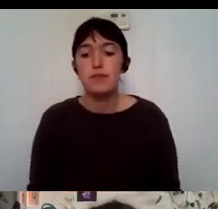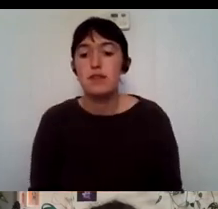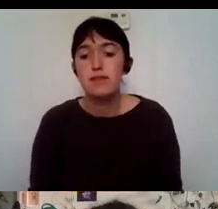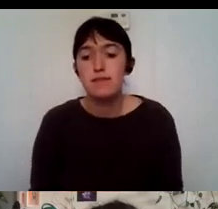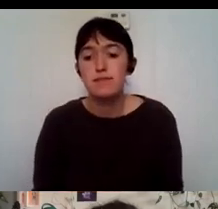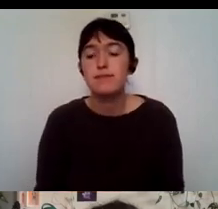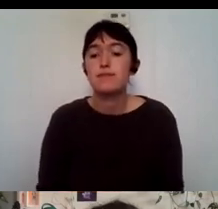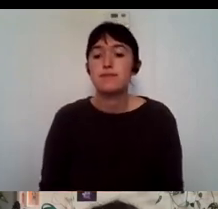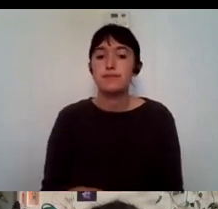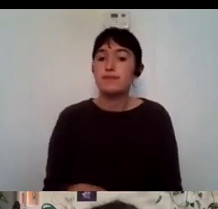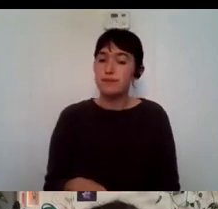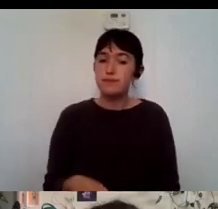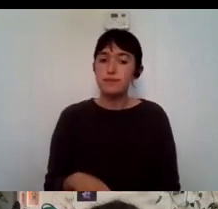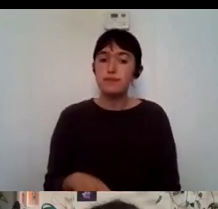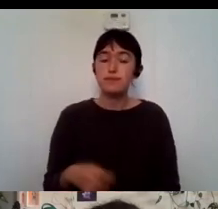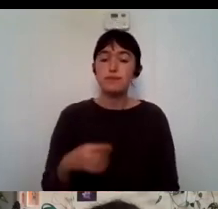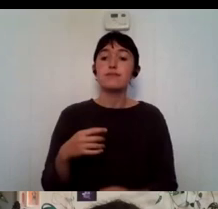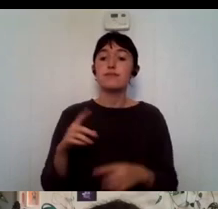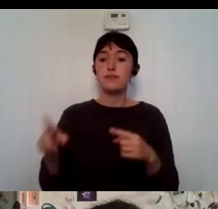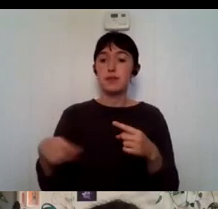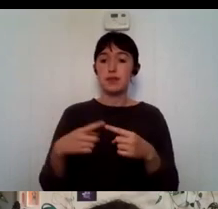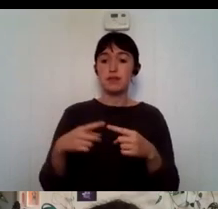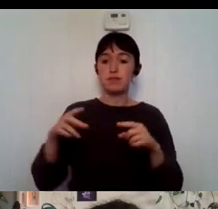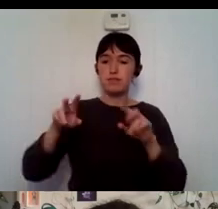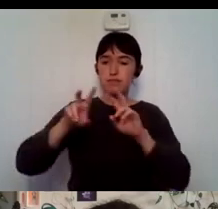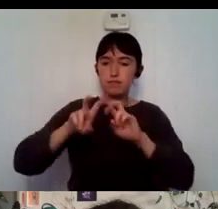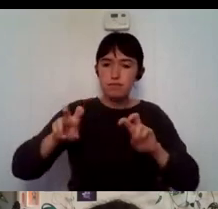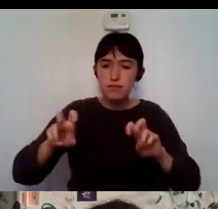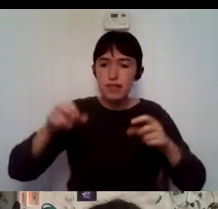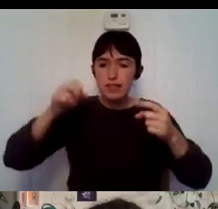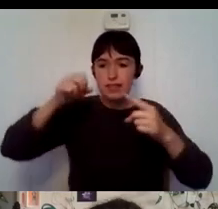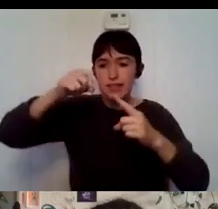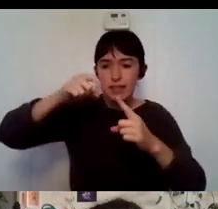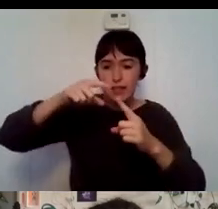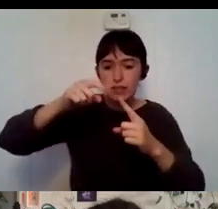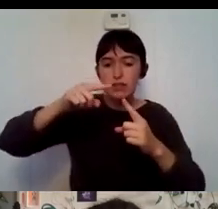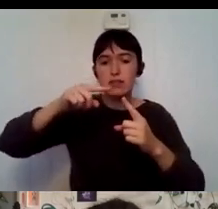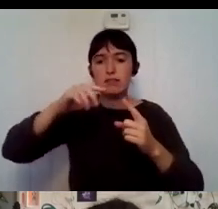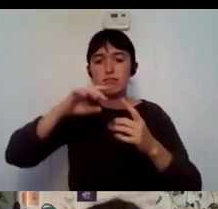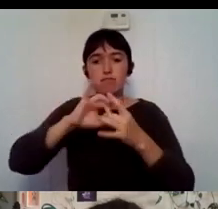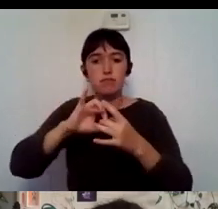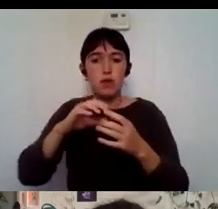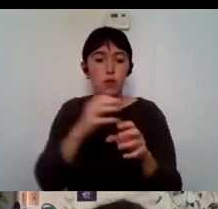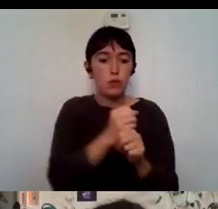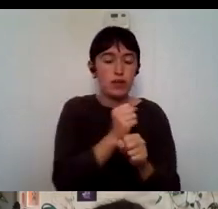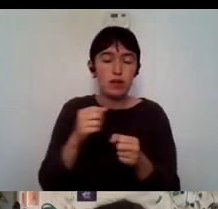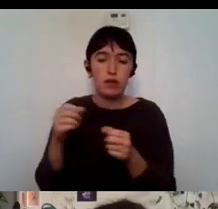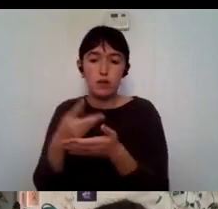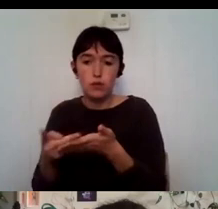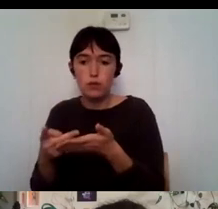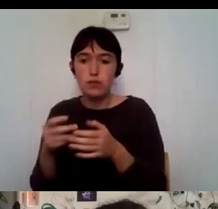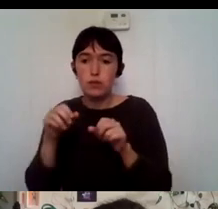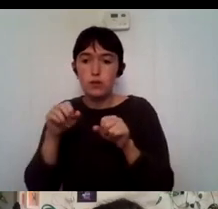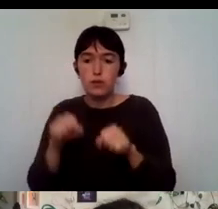these signals related to win or loss, you can also look at things like what we would call, I